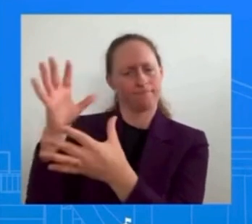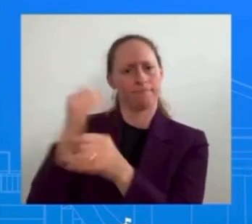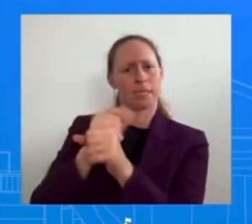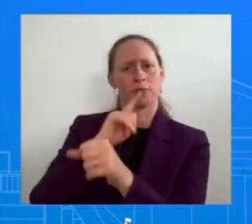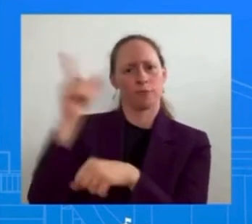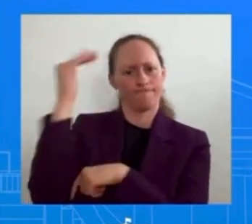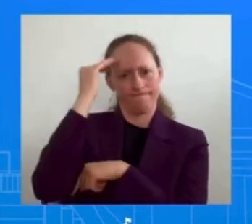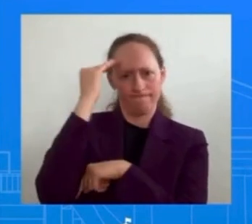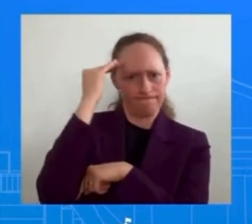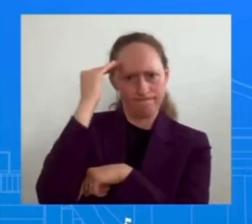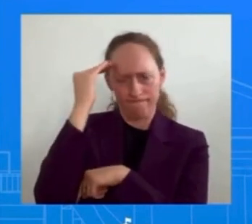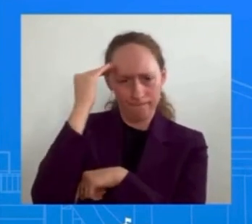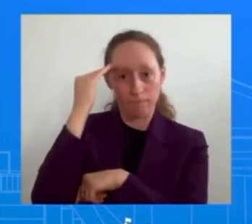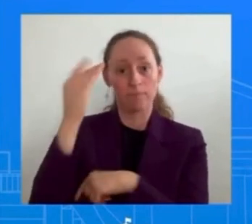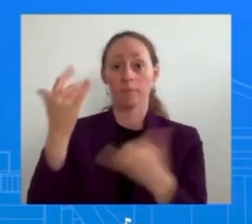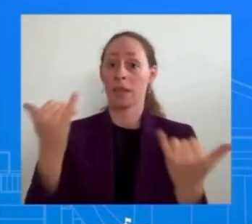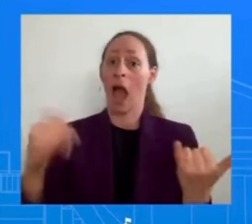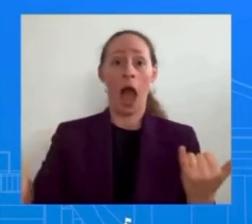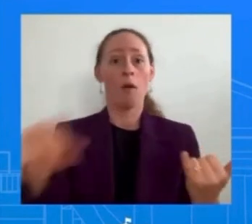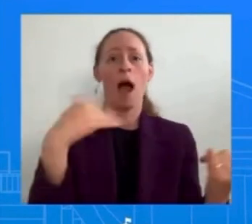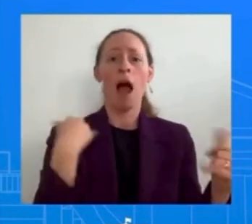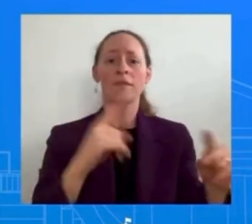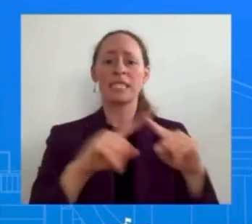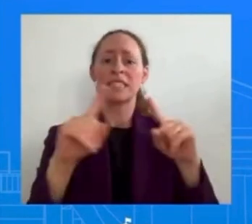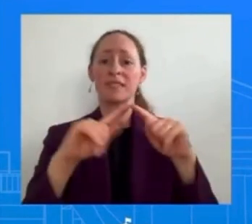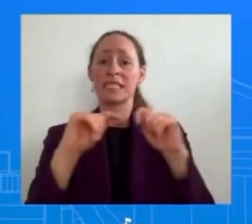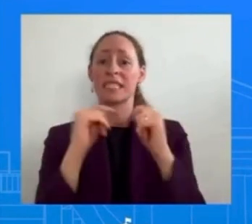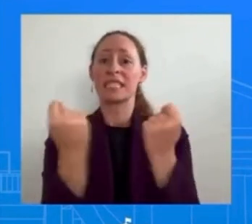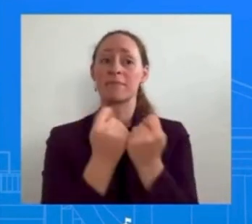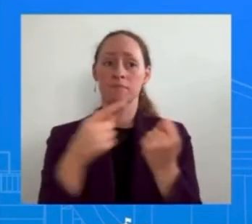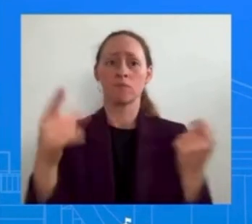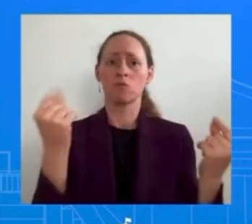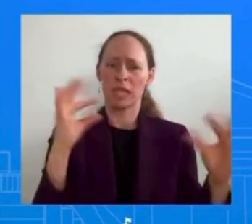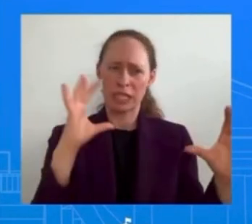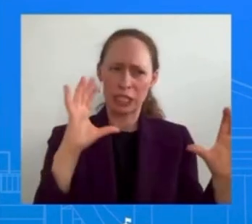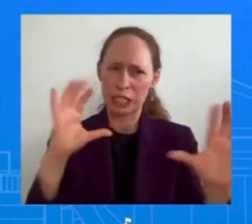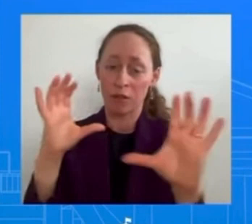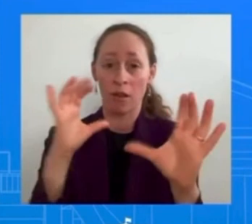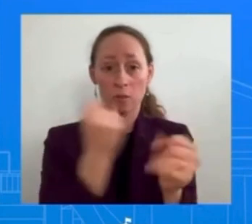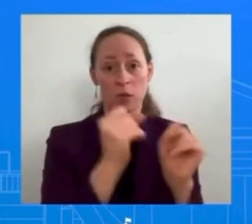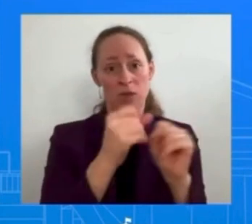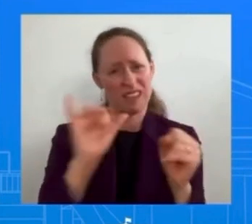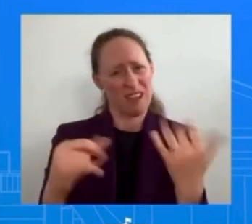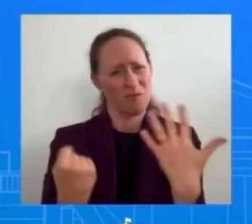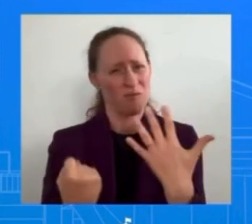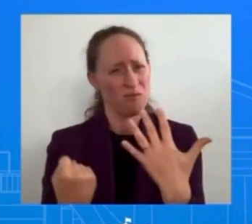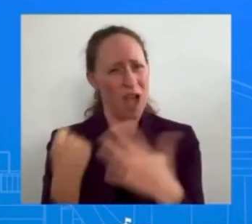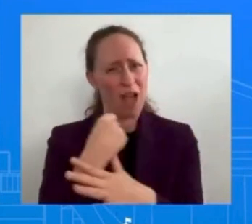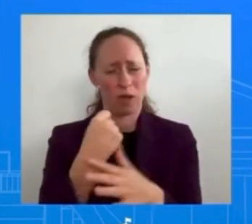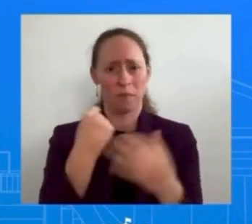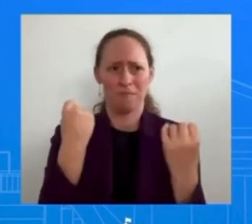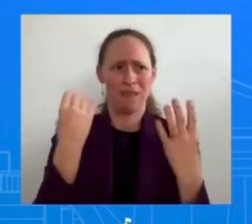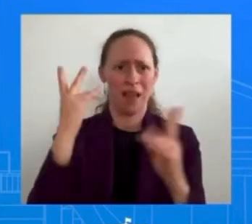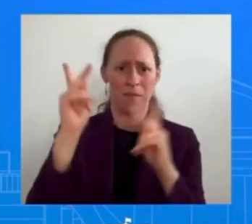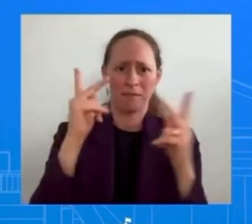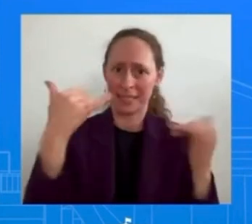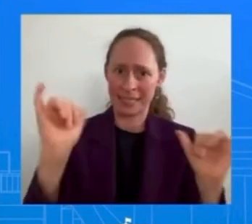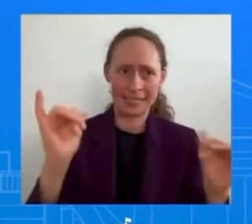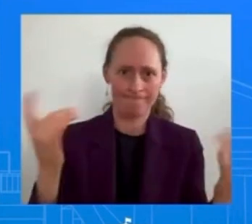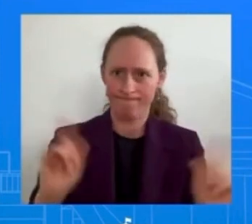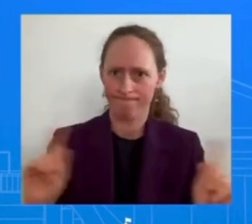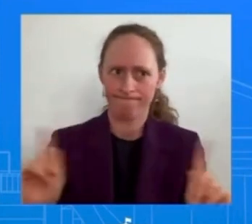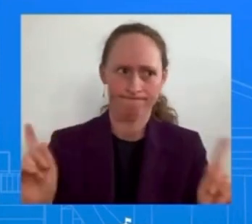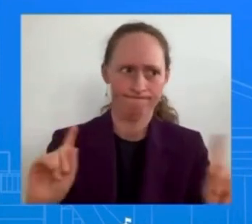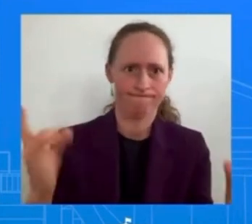be able to account for everybody that is missing. I know when the President travels, he's going to be able to bring hope, and he's going to speak with the governor and the